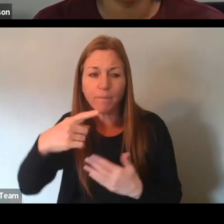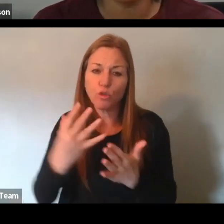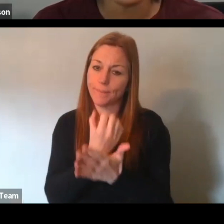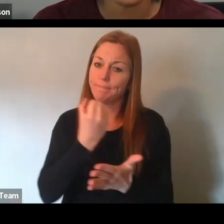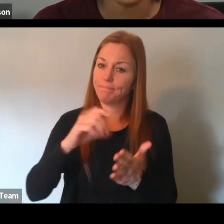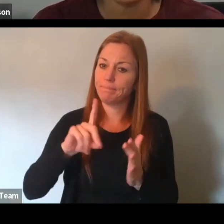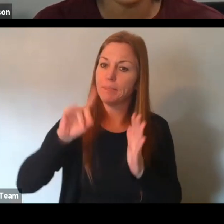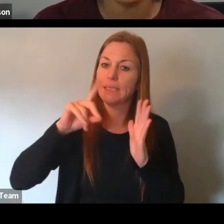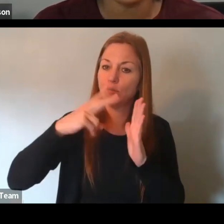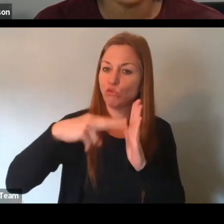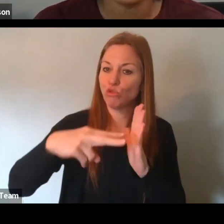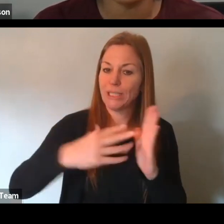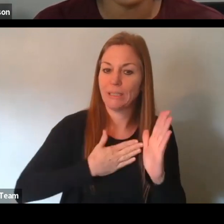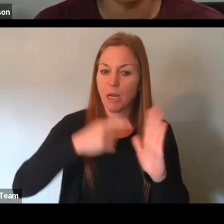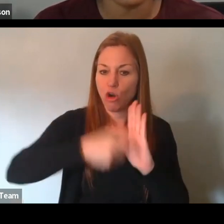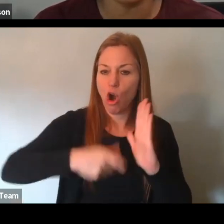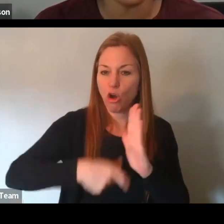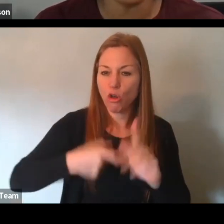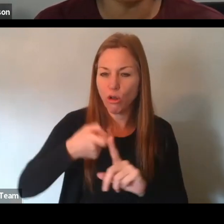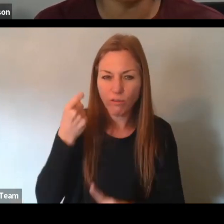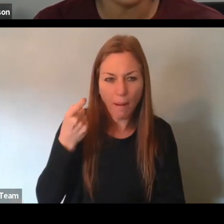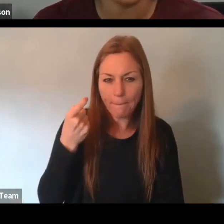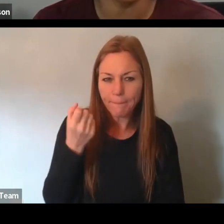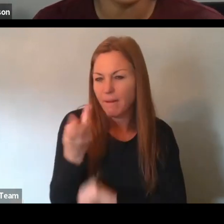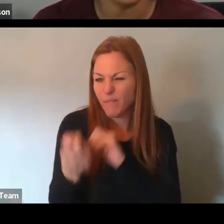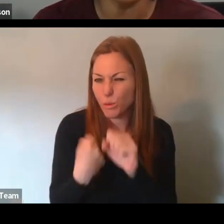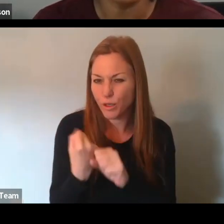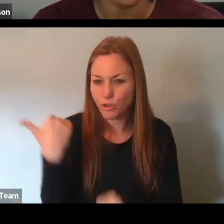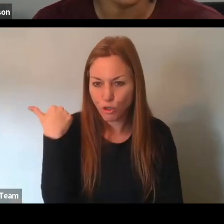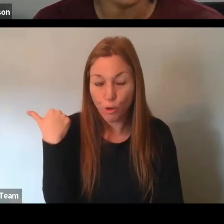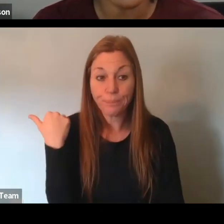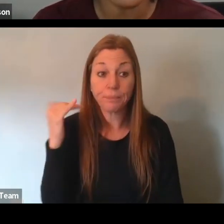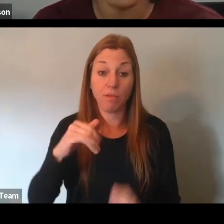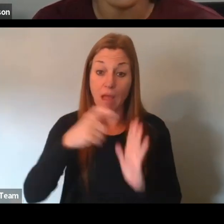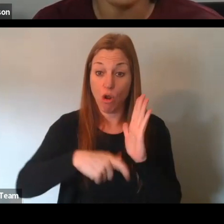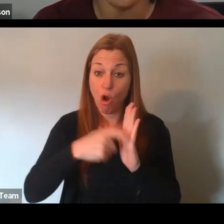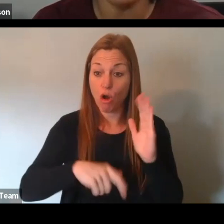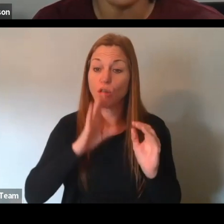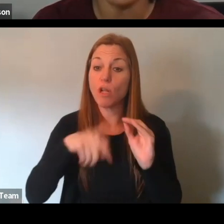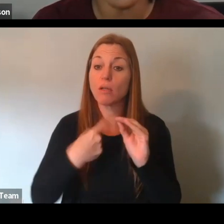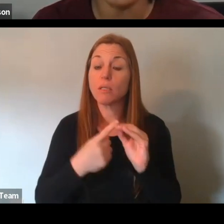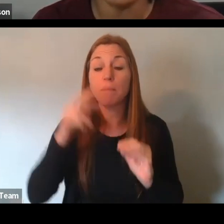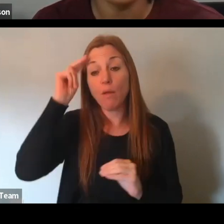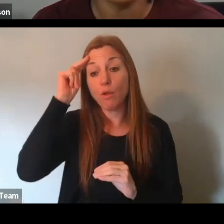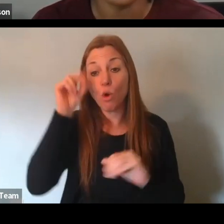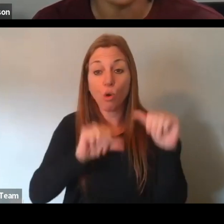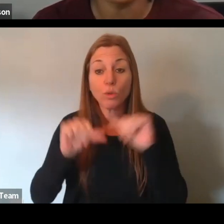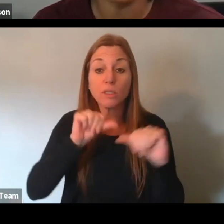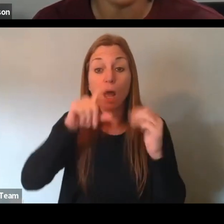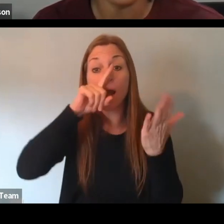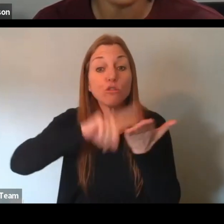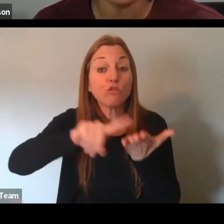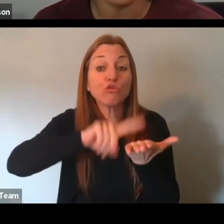about how the neuroscience research that has been out there historically really has not